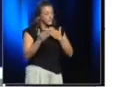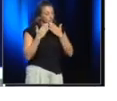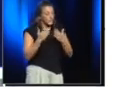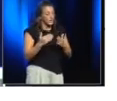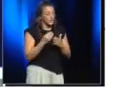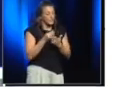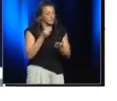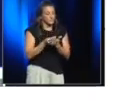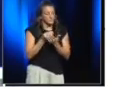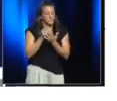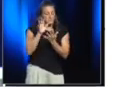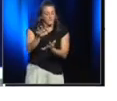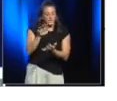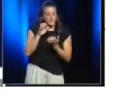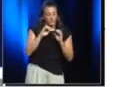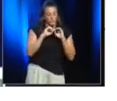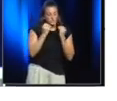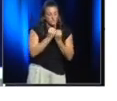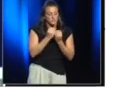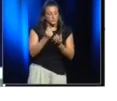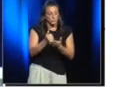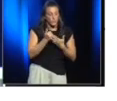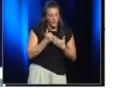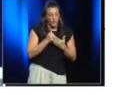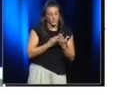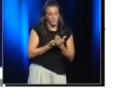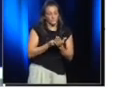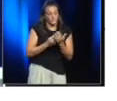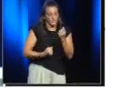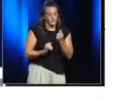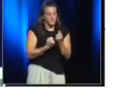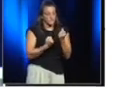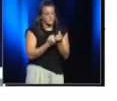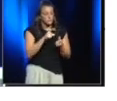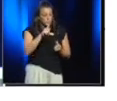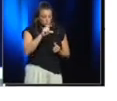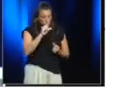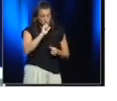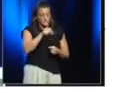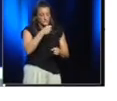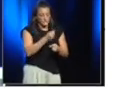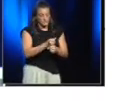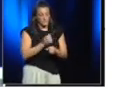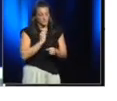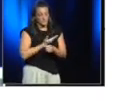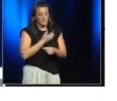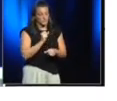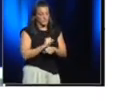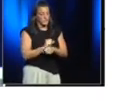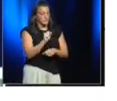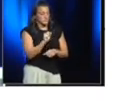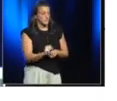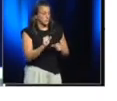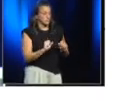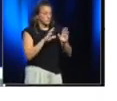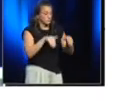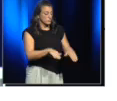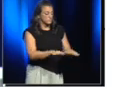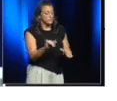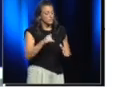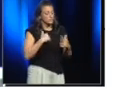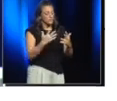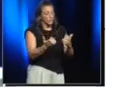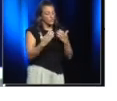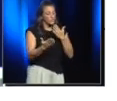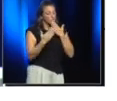funding organisations that have helped fund 20 years of tracking work in the Southern Ocean. And I'd particularly like to thank the